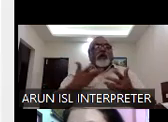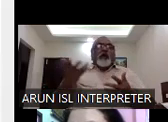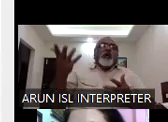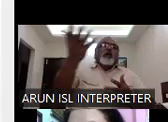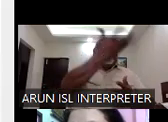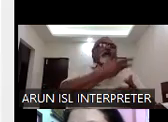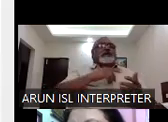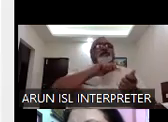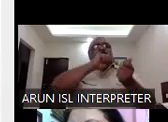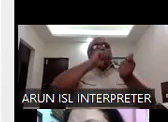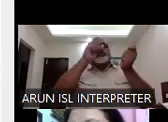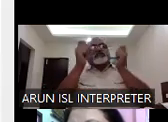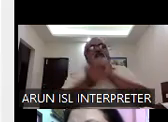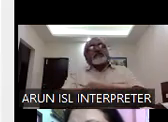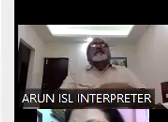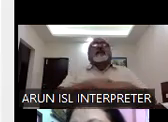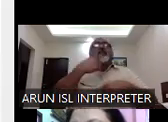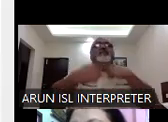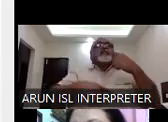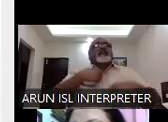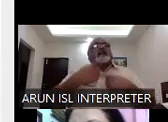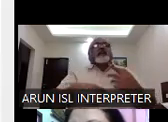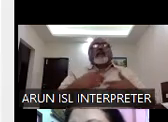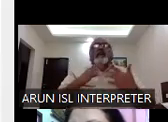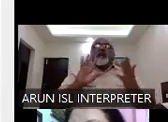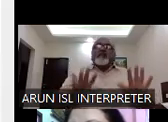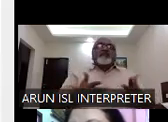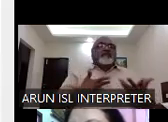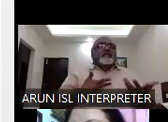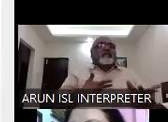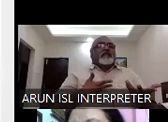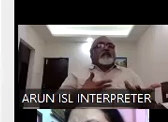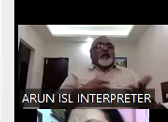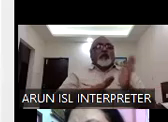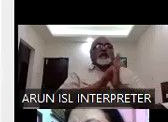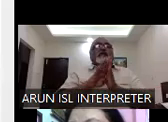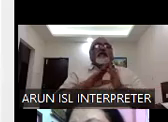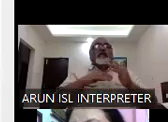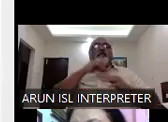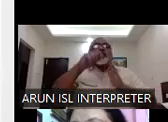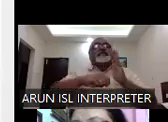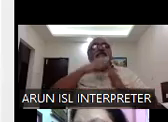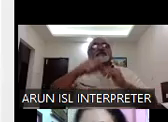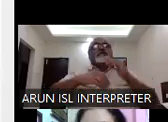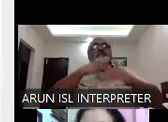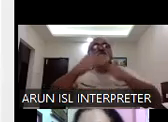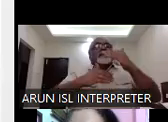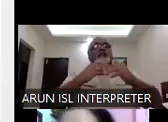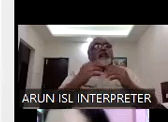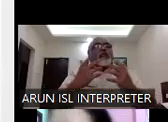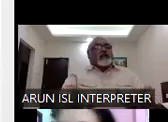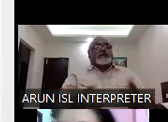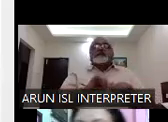changing every single day as a dynamic our developmental across the lifespan. Similarly, persons